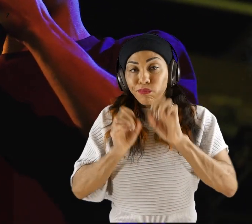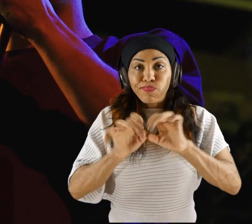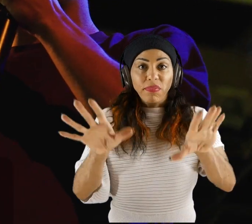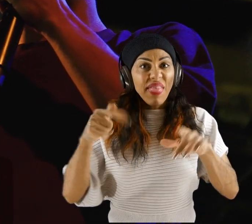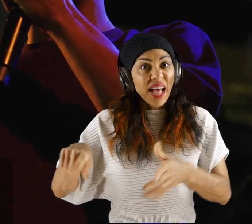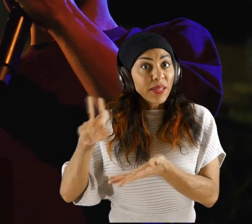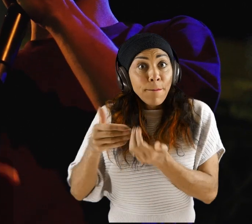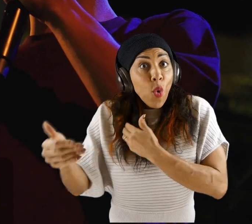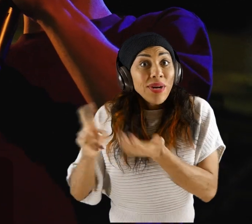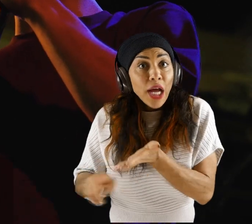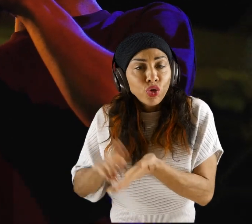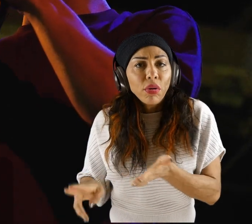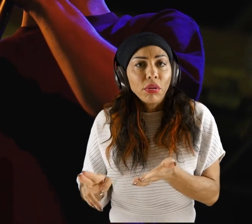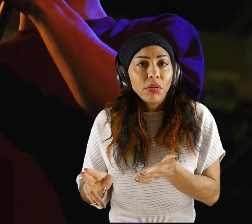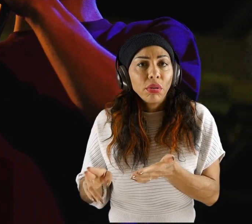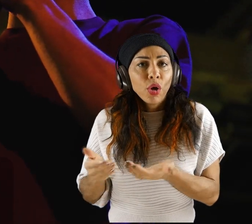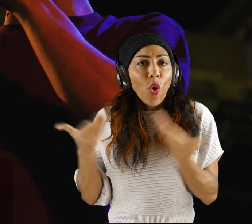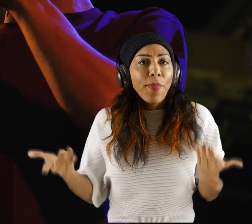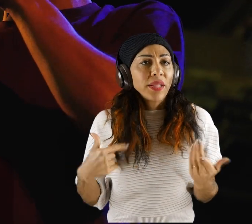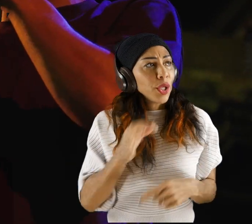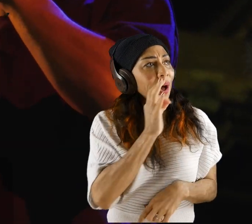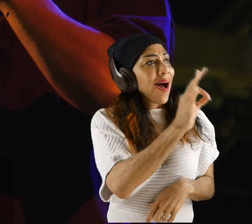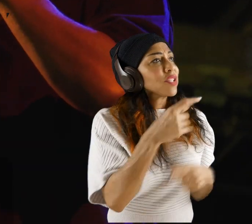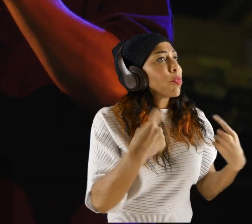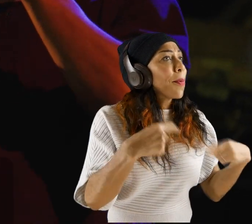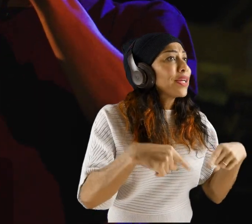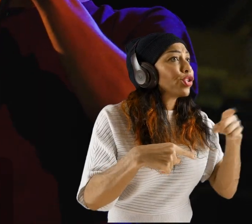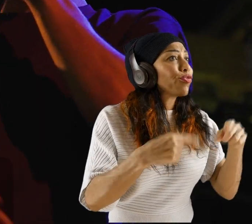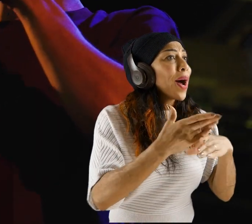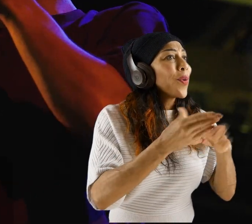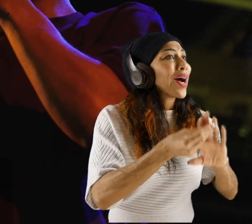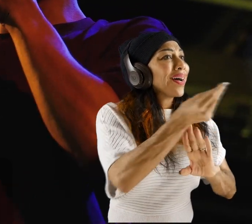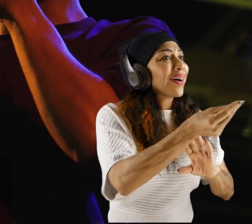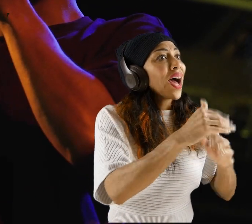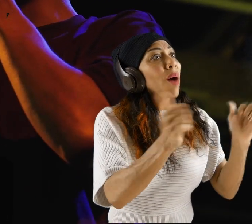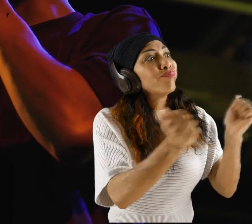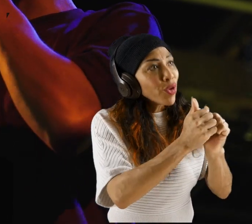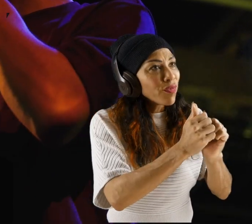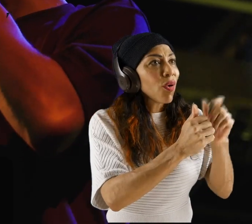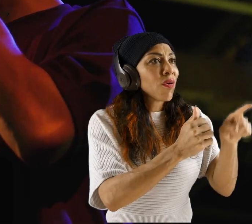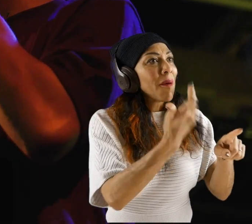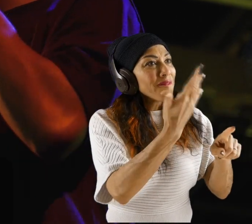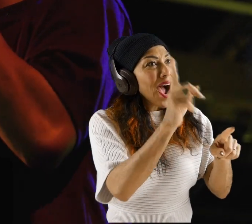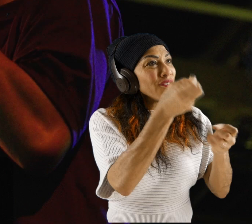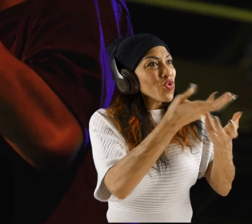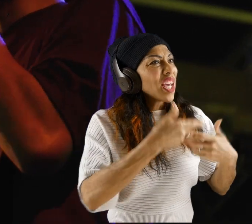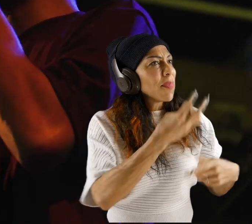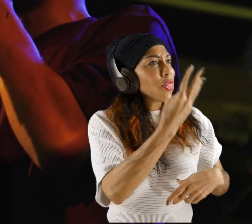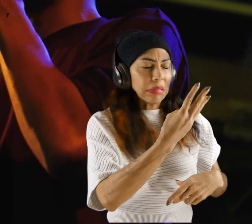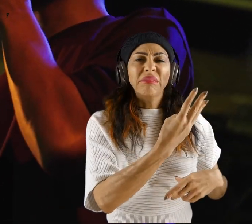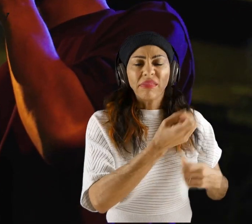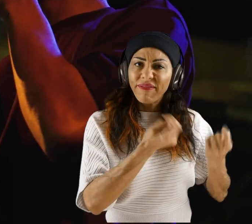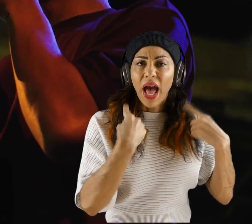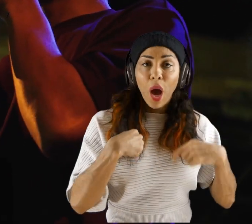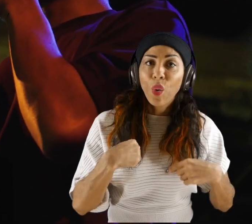than asking someone permission to put out your work and getting approval and someone gave it a 3 out of 5. I don't understand